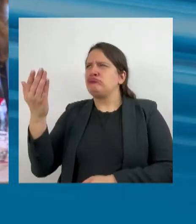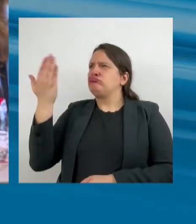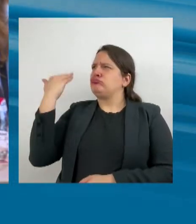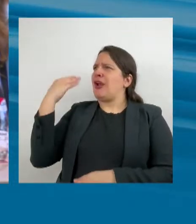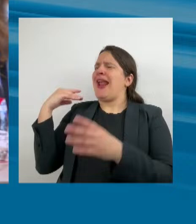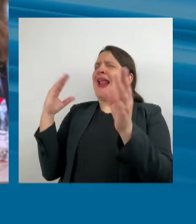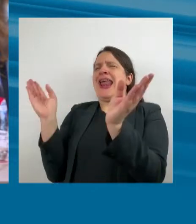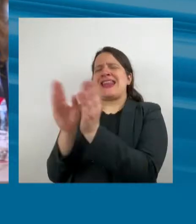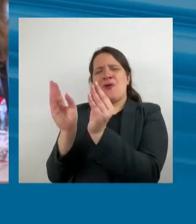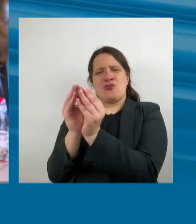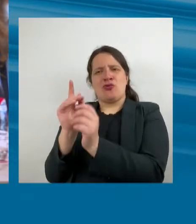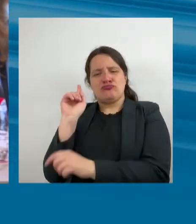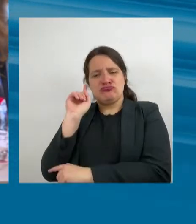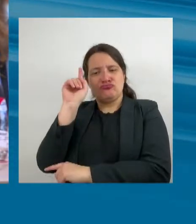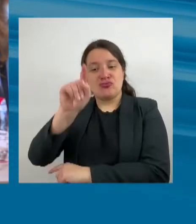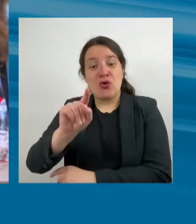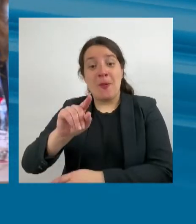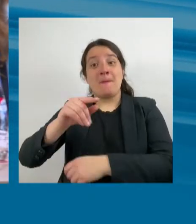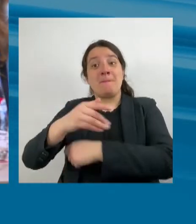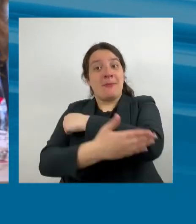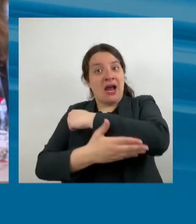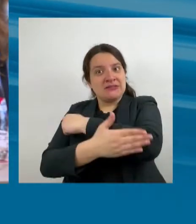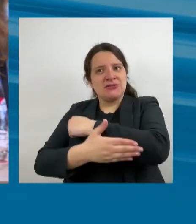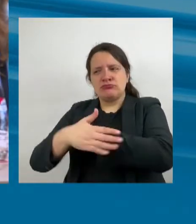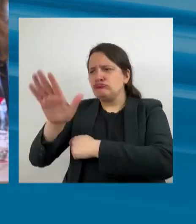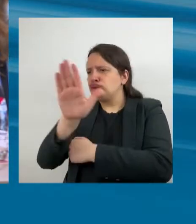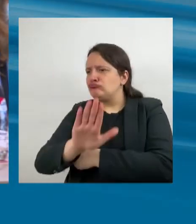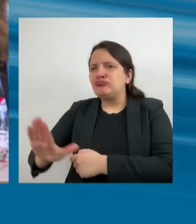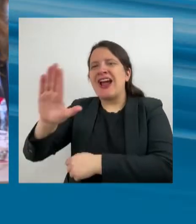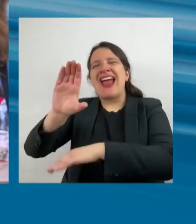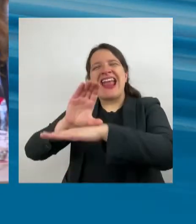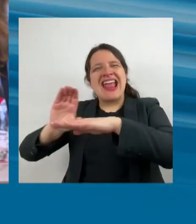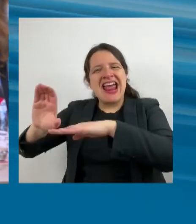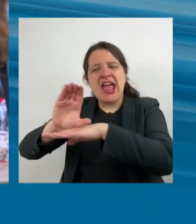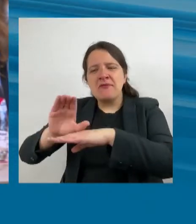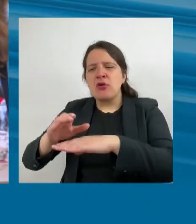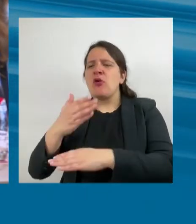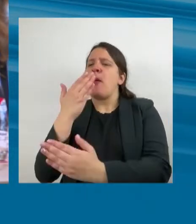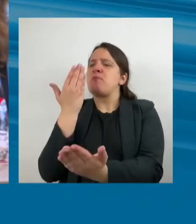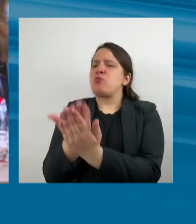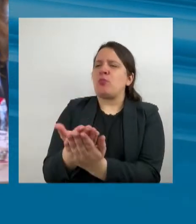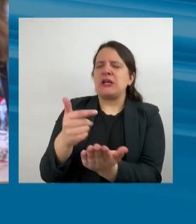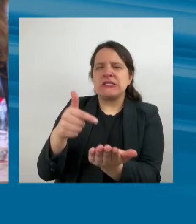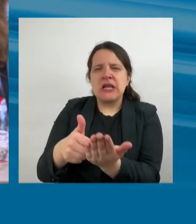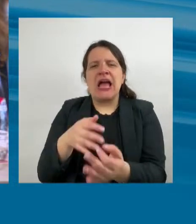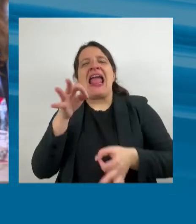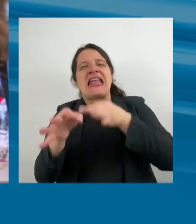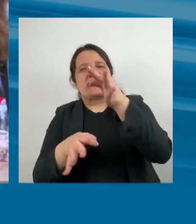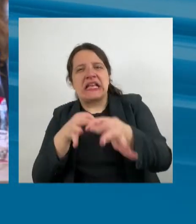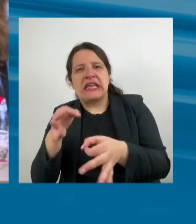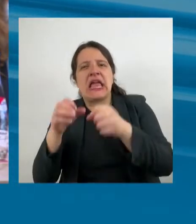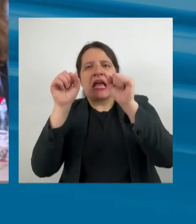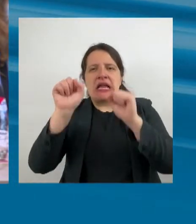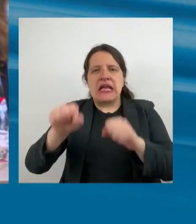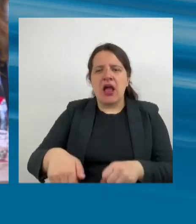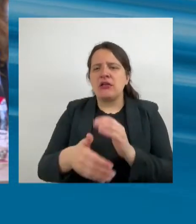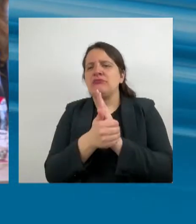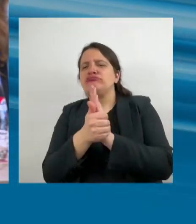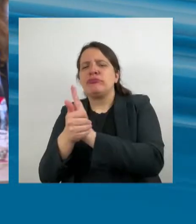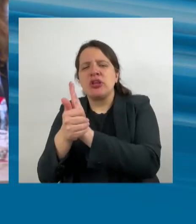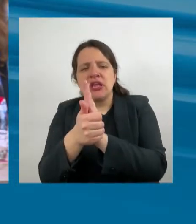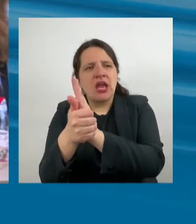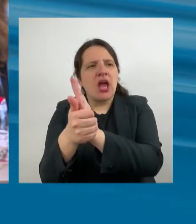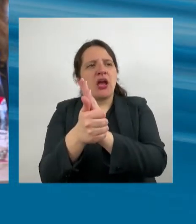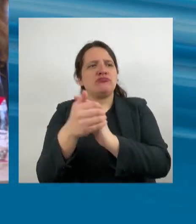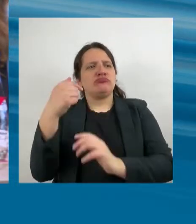strategic issues that have and will continue to influence and guide regional positions. It is certainly